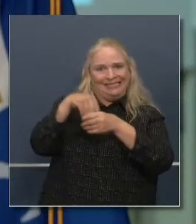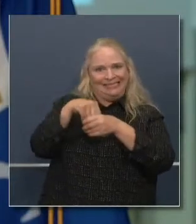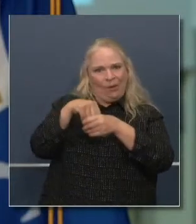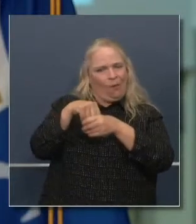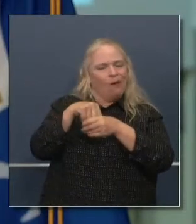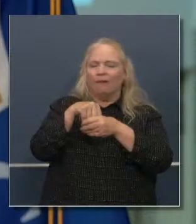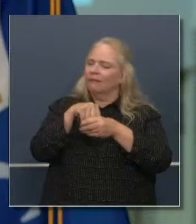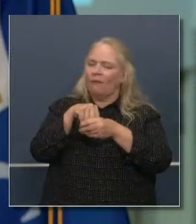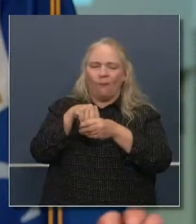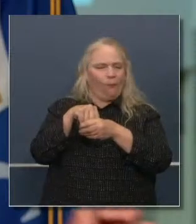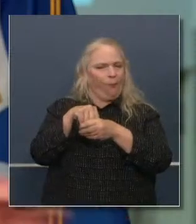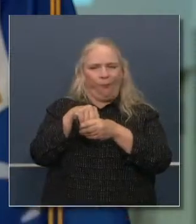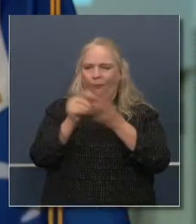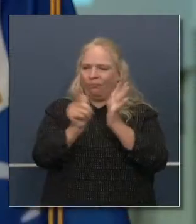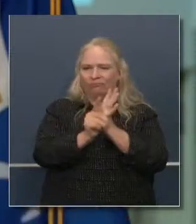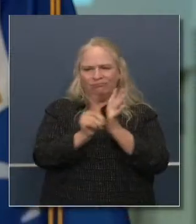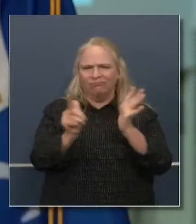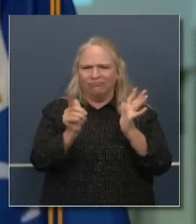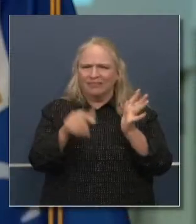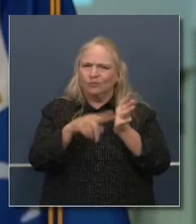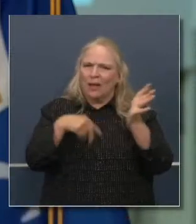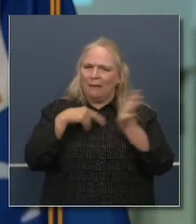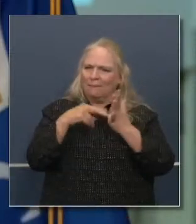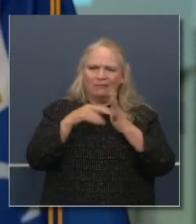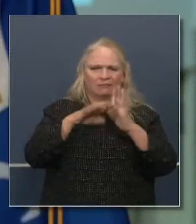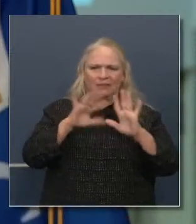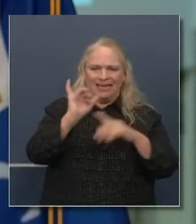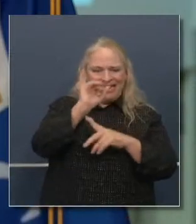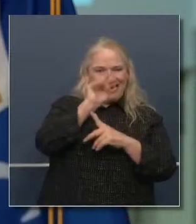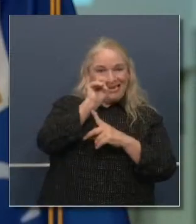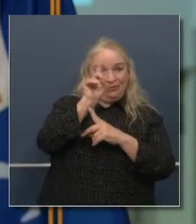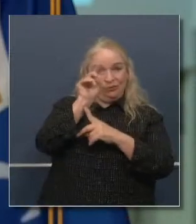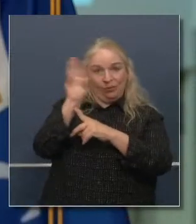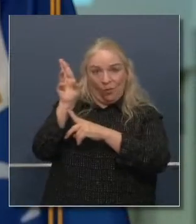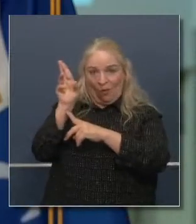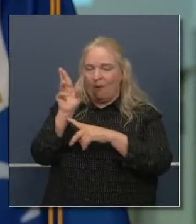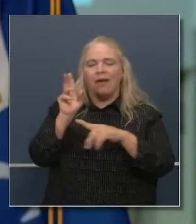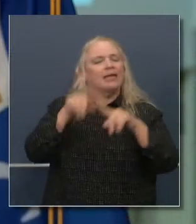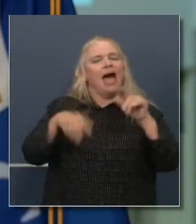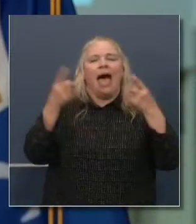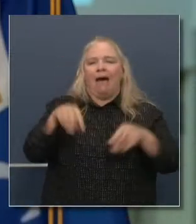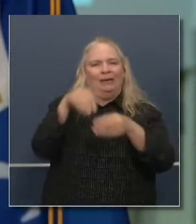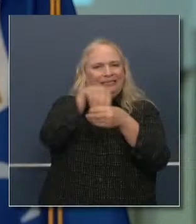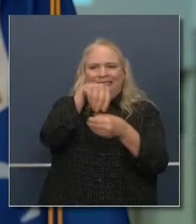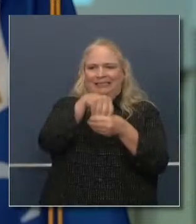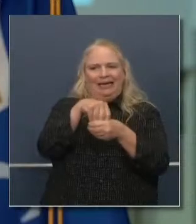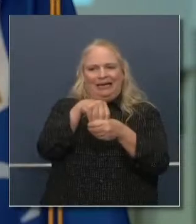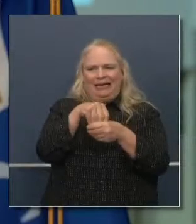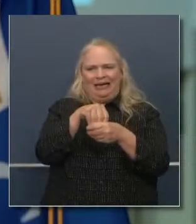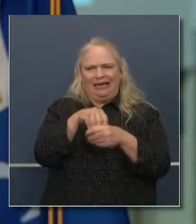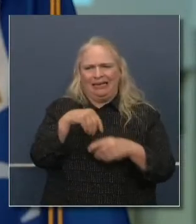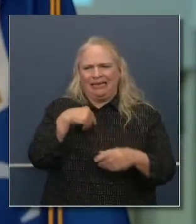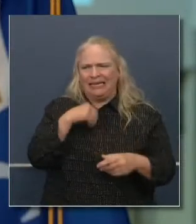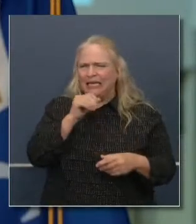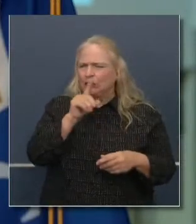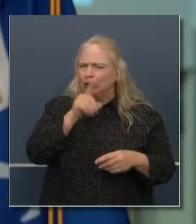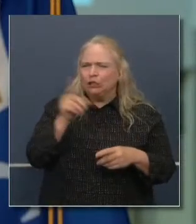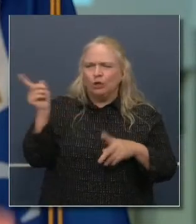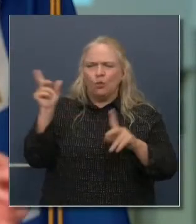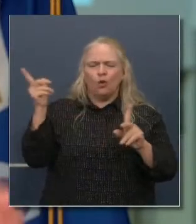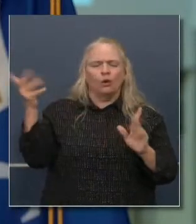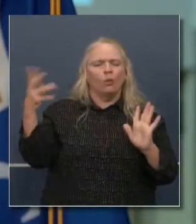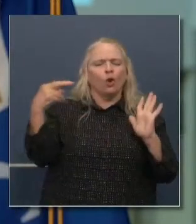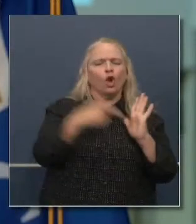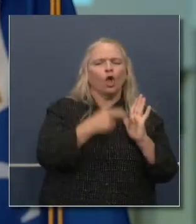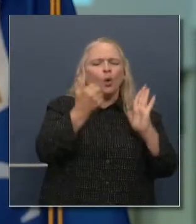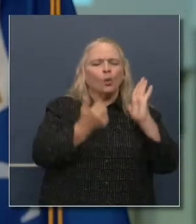indoor activities. So if it's under the header indoor, and again, I don't have the benefit of exactly what you're looking at specifically. If